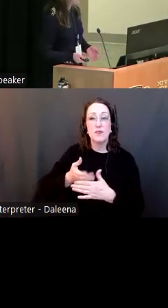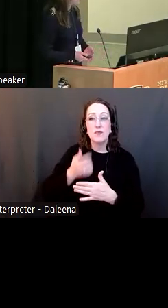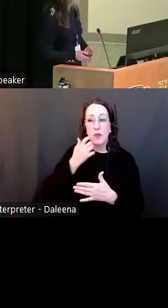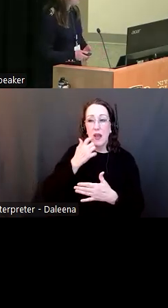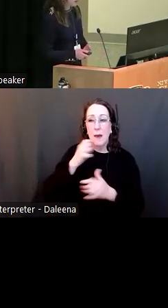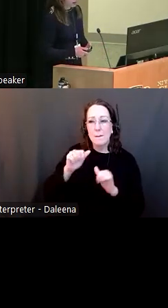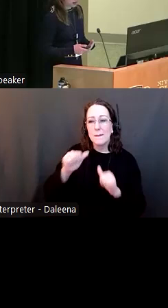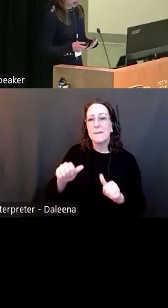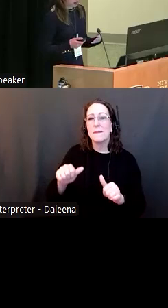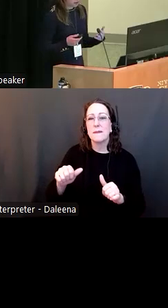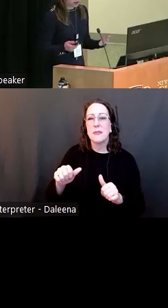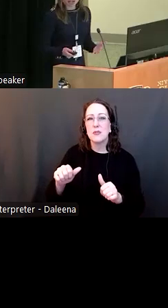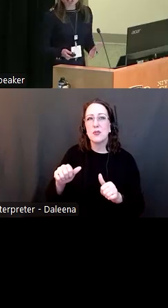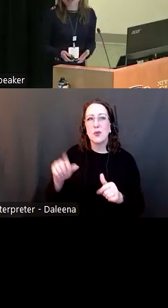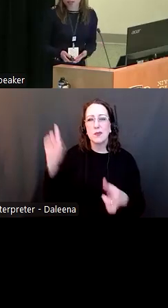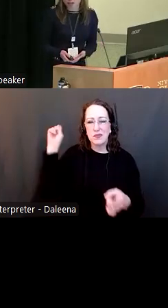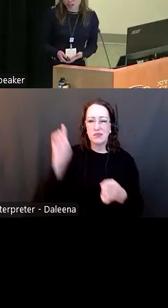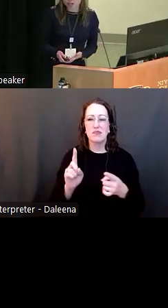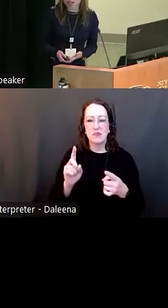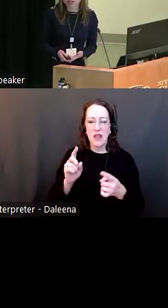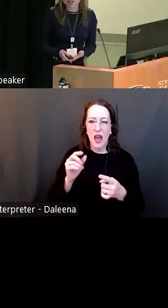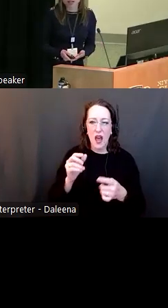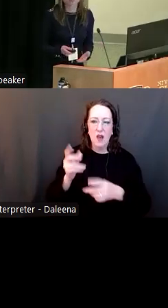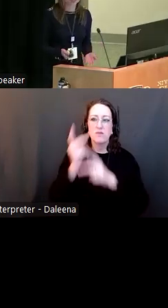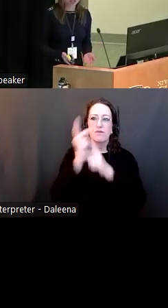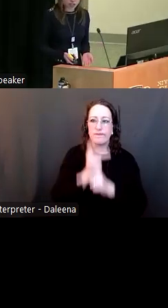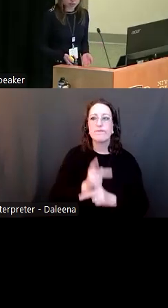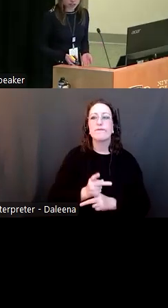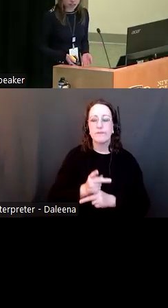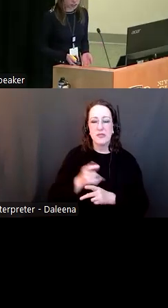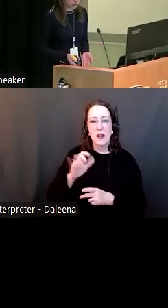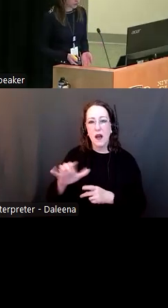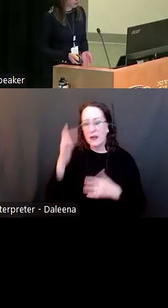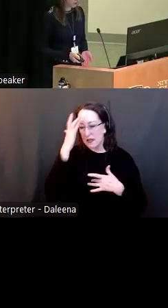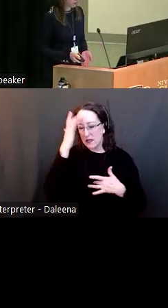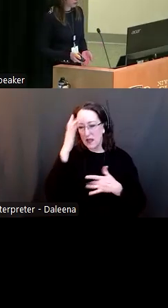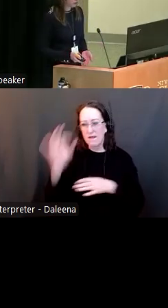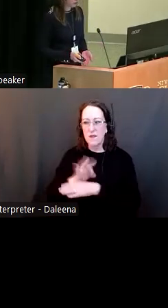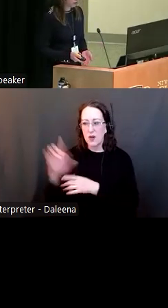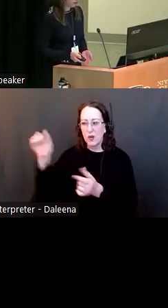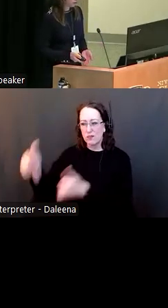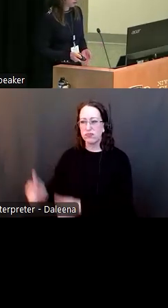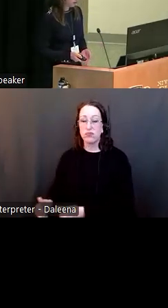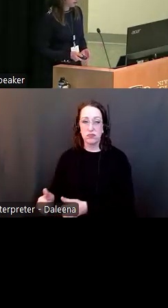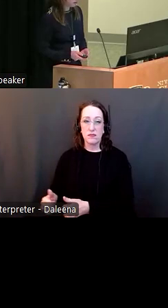to curb the progression of psychotic illness and functional decompensation.